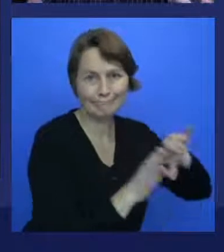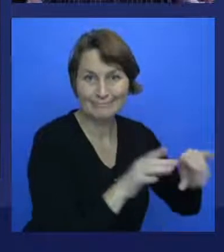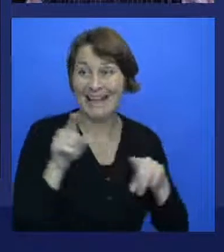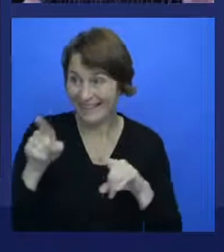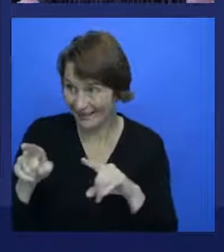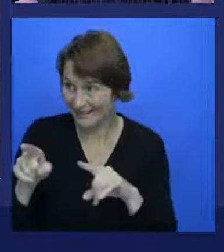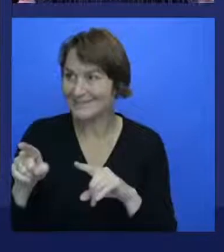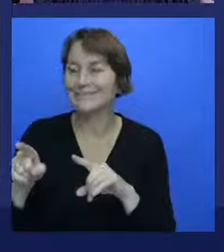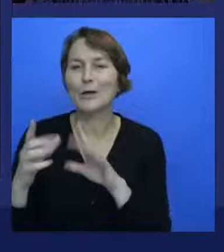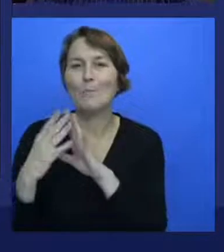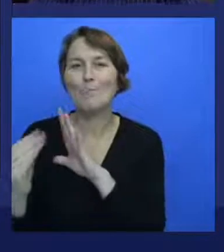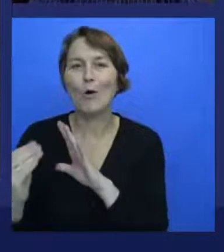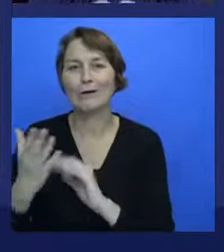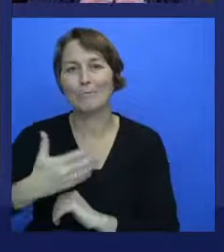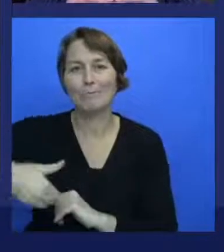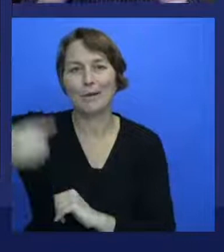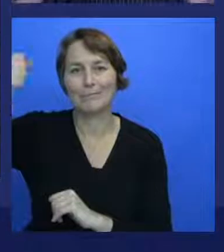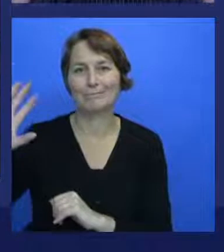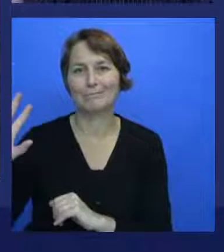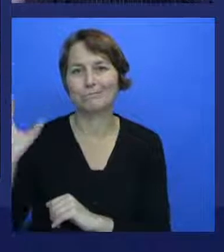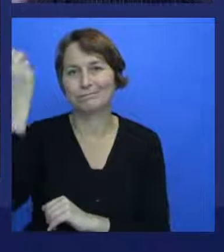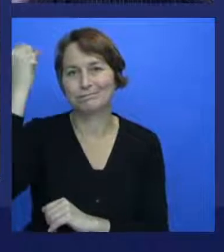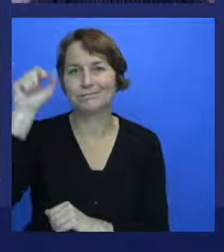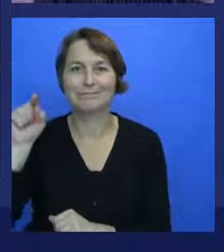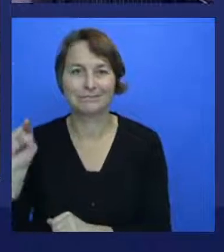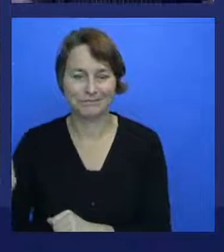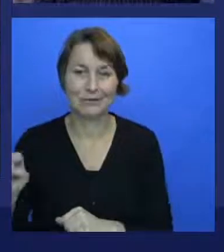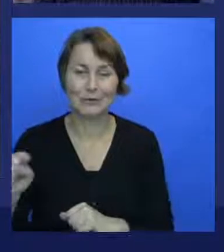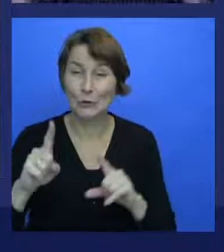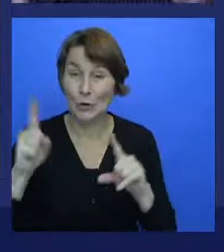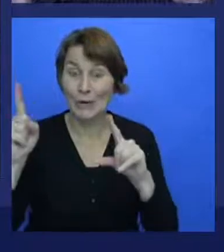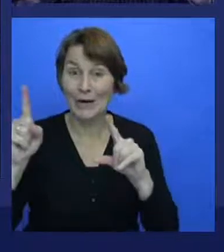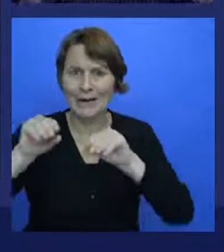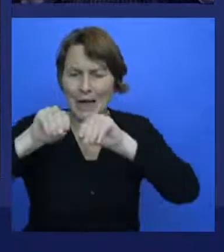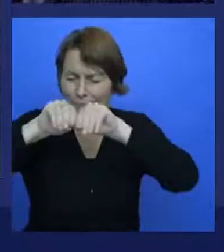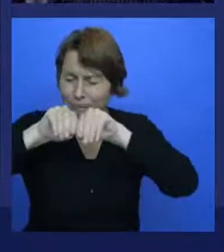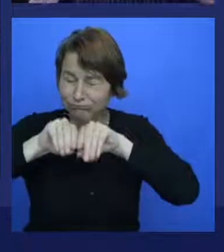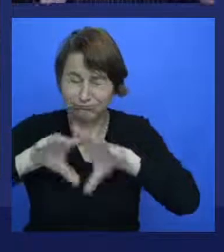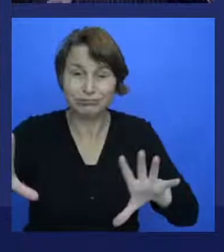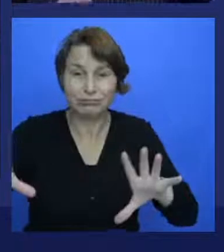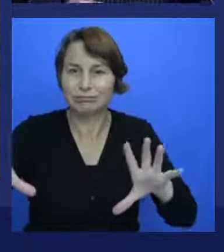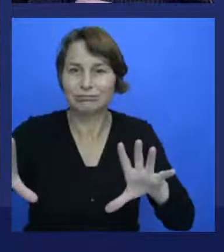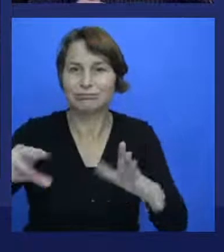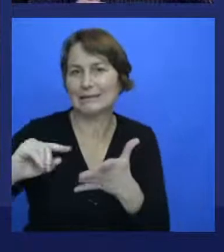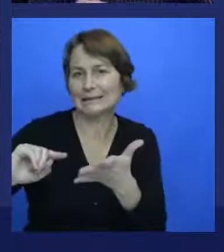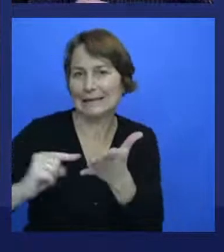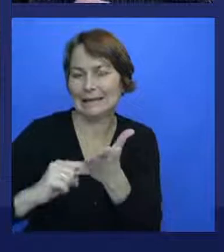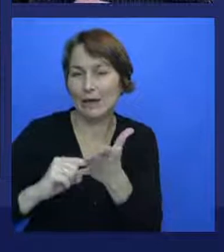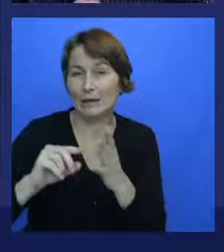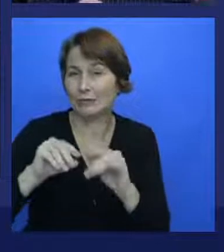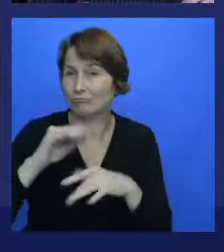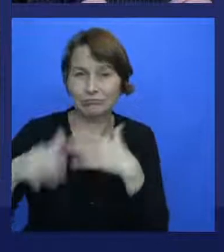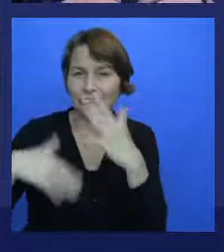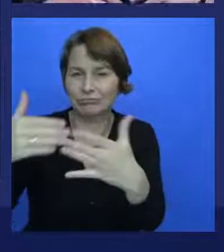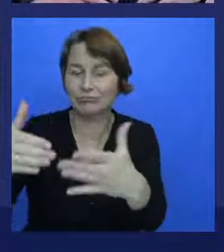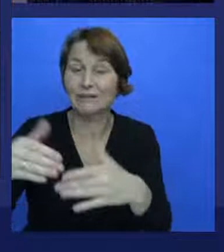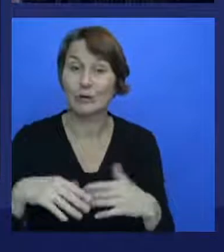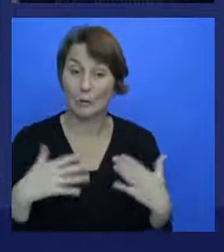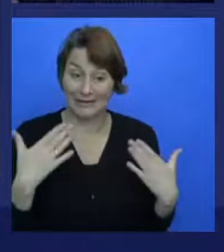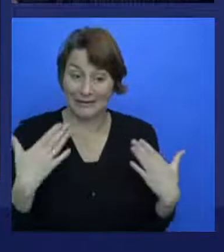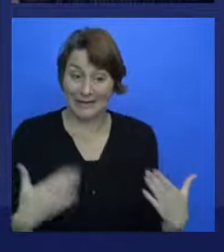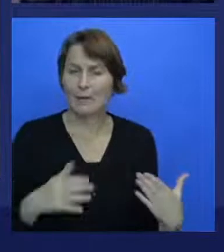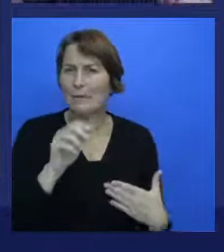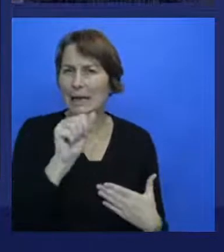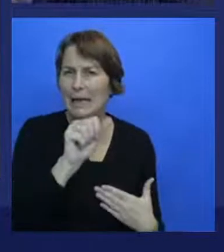opened the door to a huge explosion of technology. When I think about artificial intelligence today and this